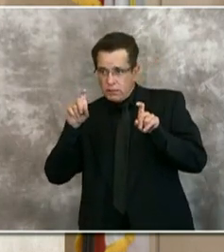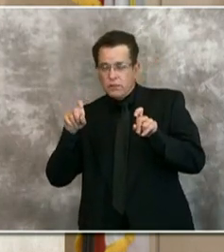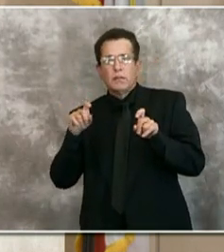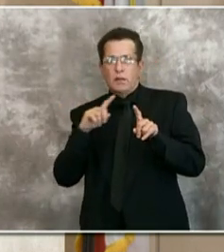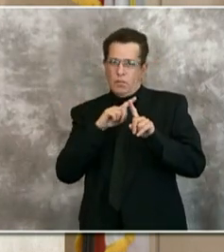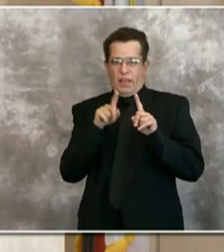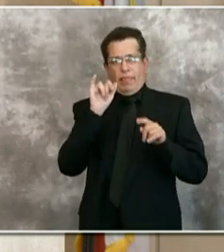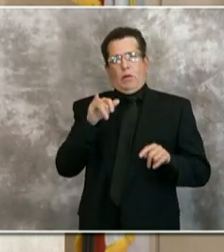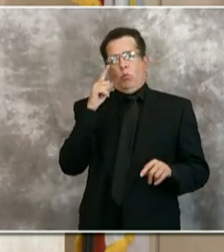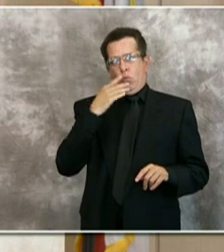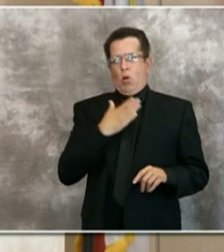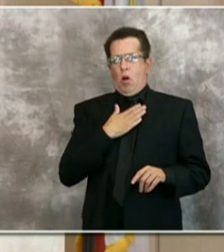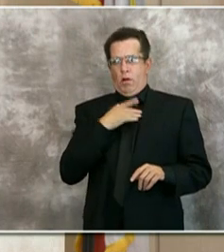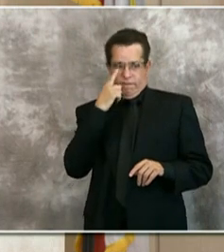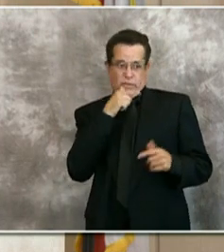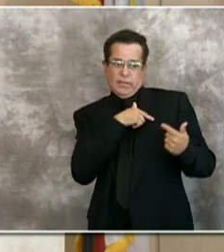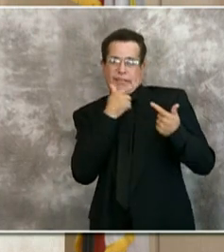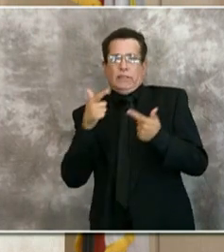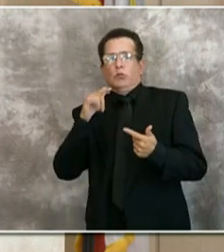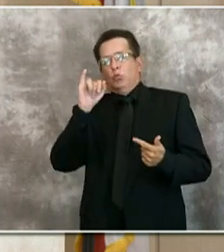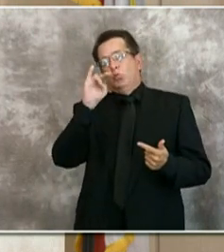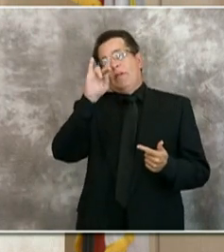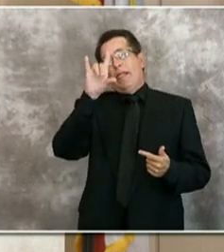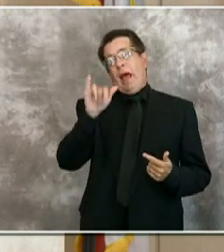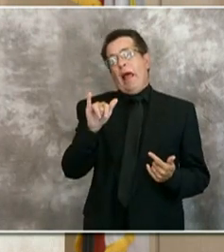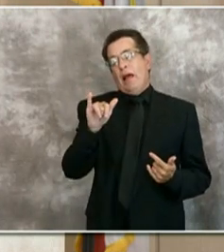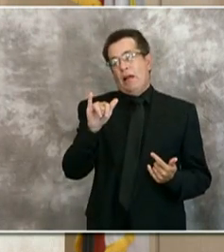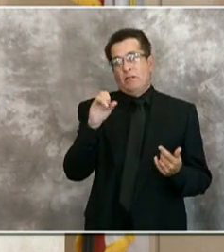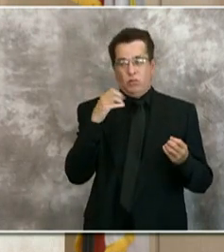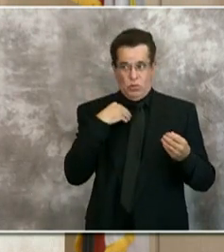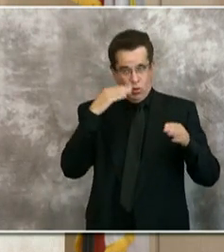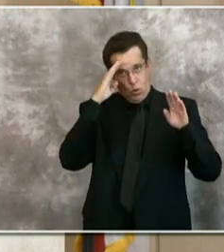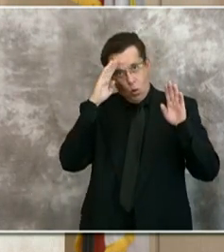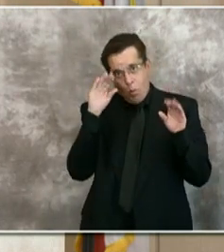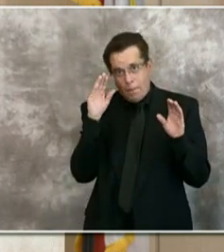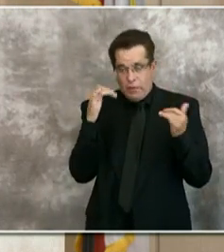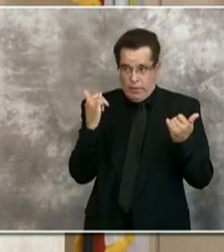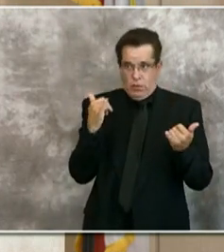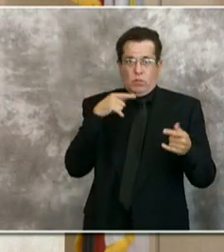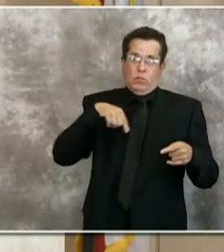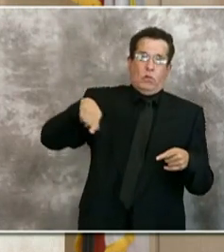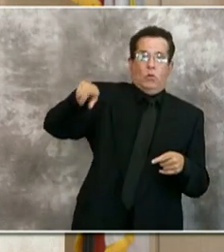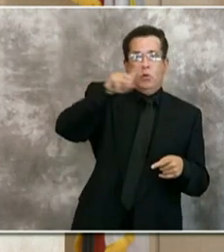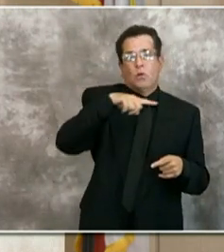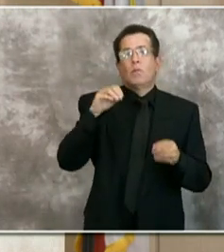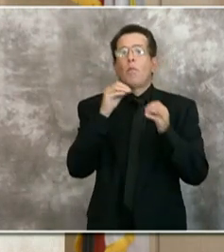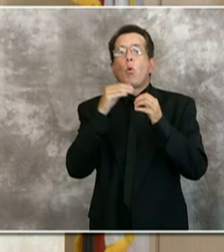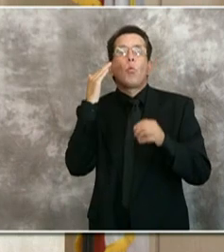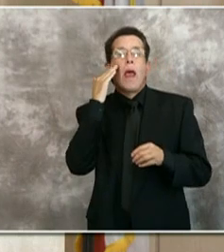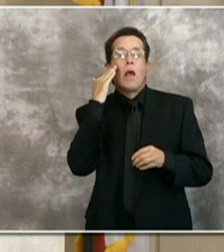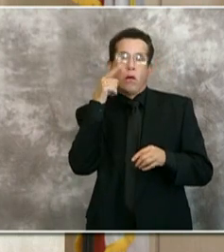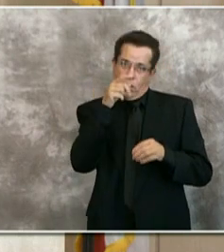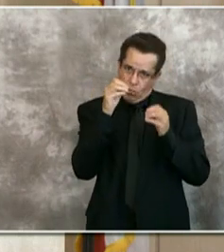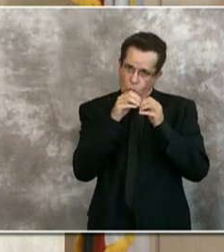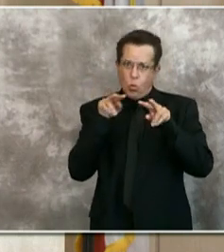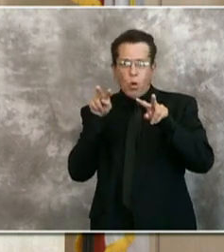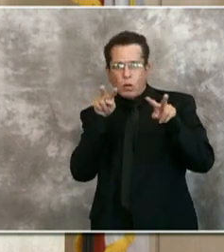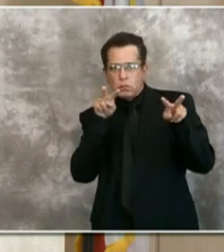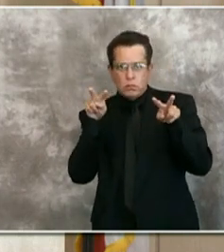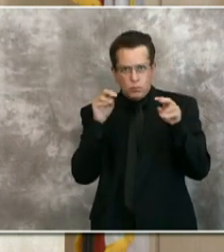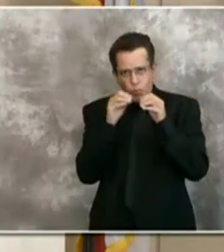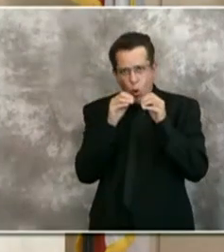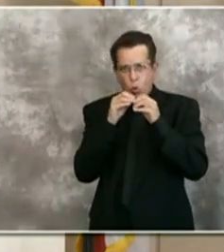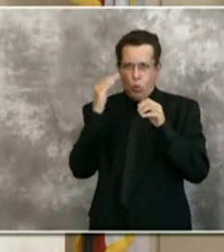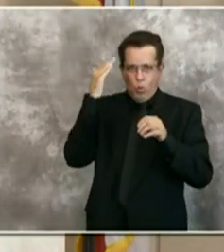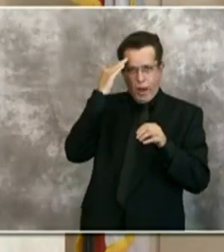we were in early July. And so our hope is, as we come together as a community with a greater awareness and greater vigilance, as